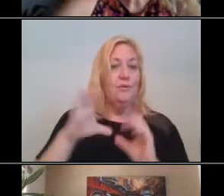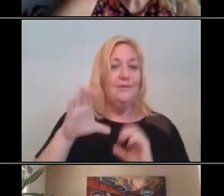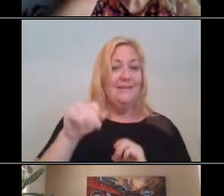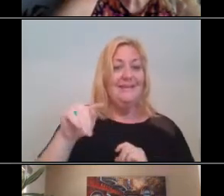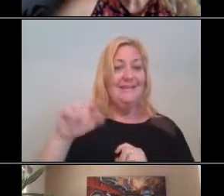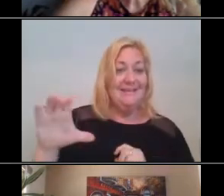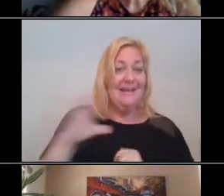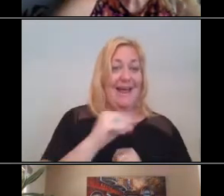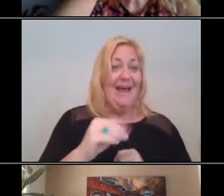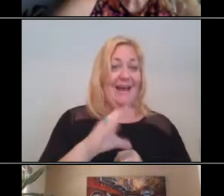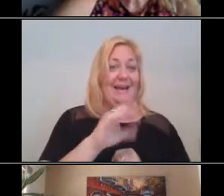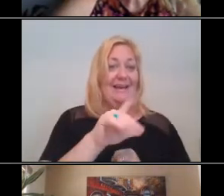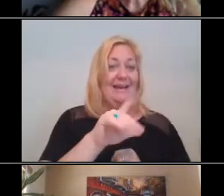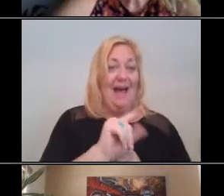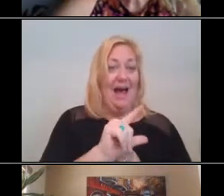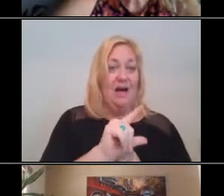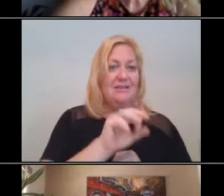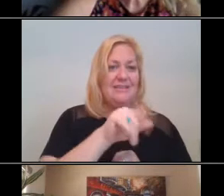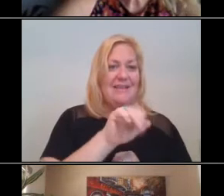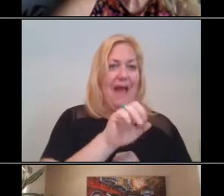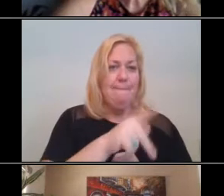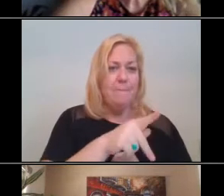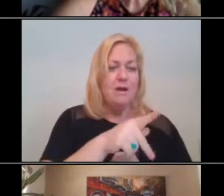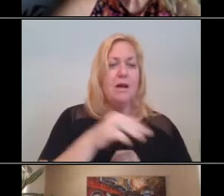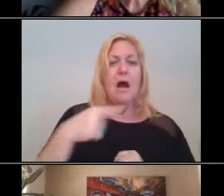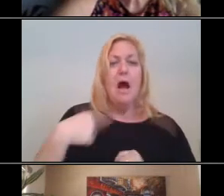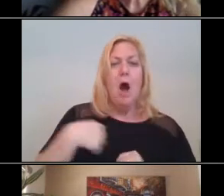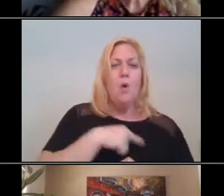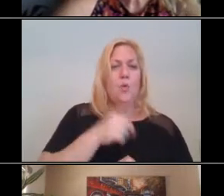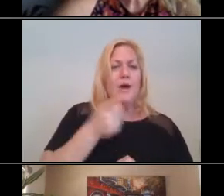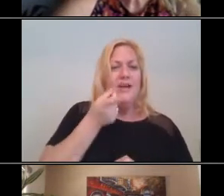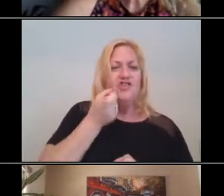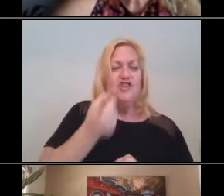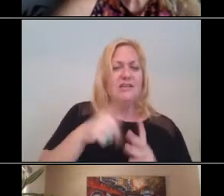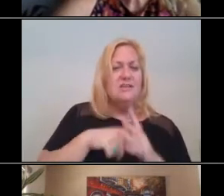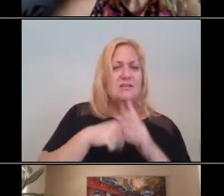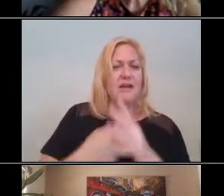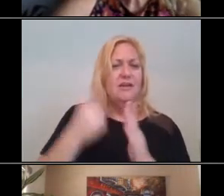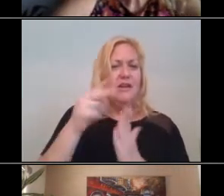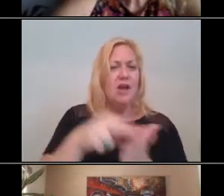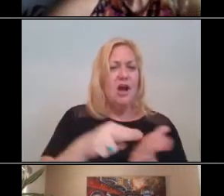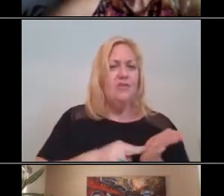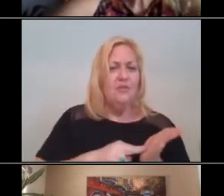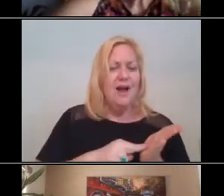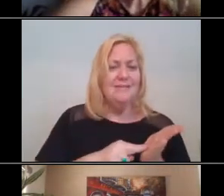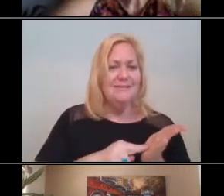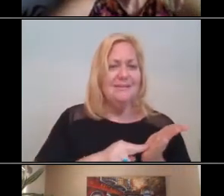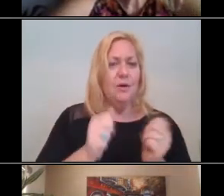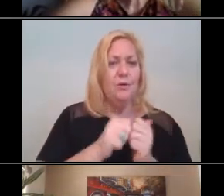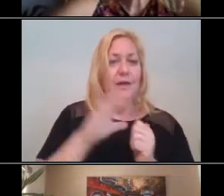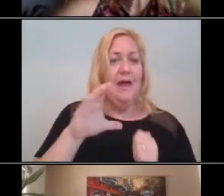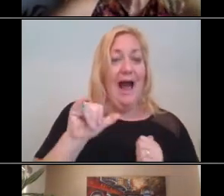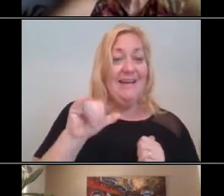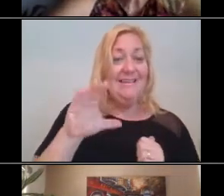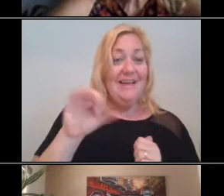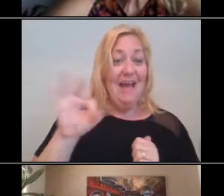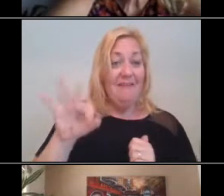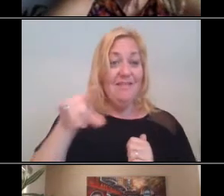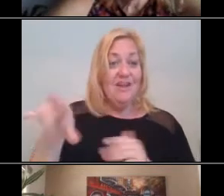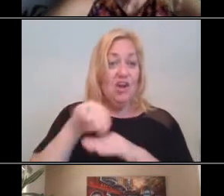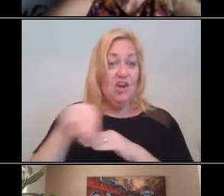and with CalSTA. We've just executed the contract with ICF, who will be the